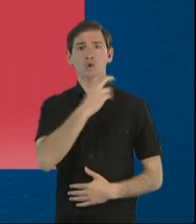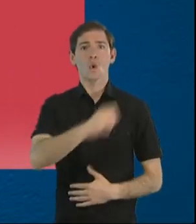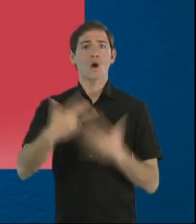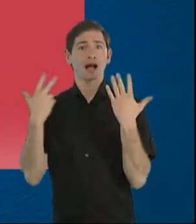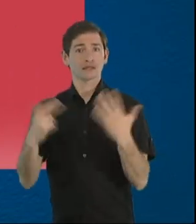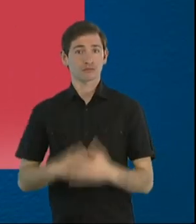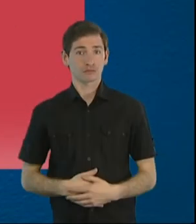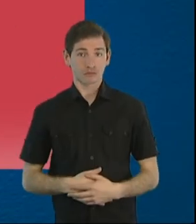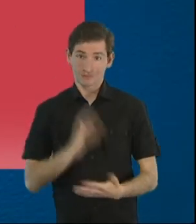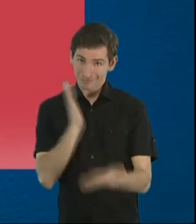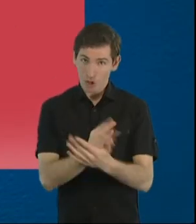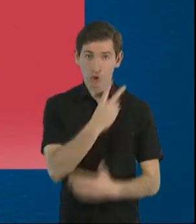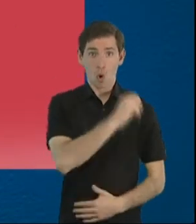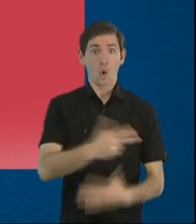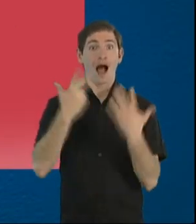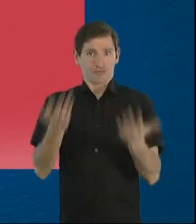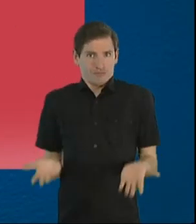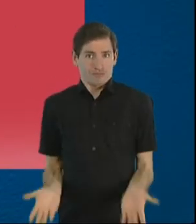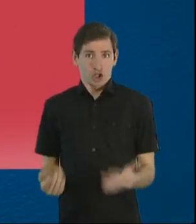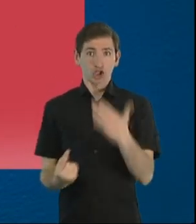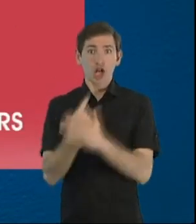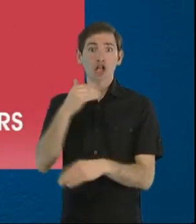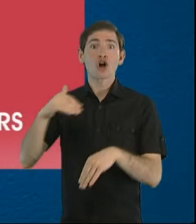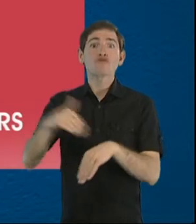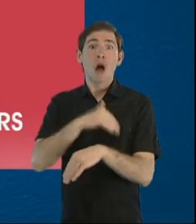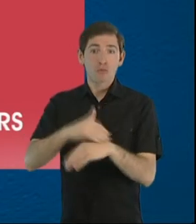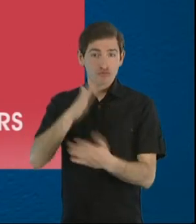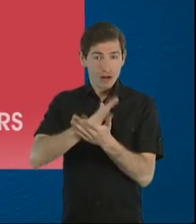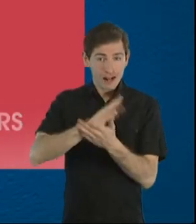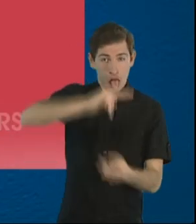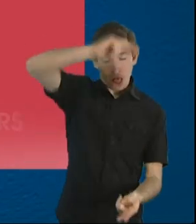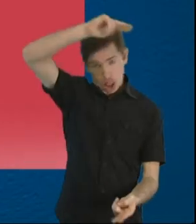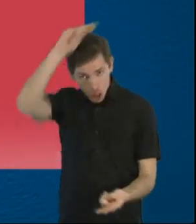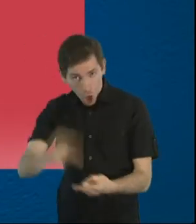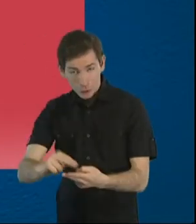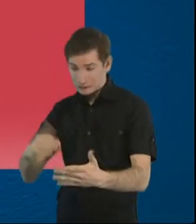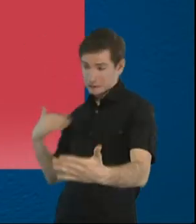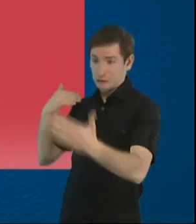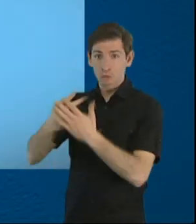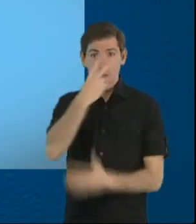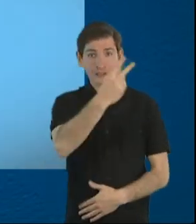2008. The chances of being a victim of crime are at their lowest for more than 25 years.